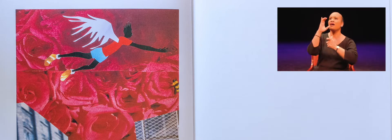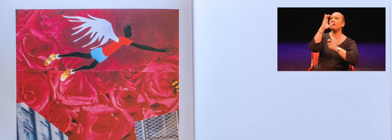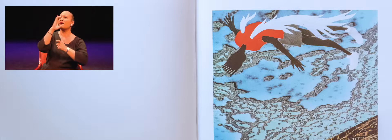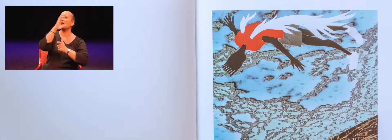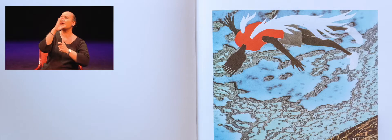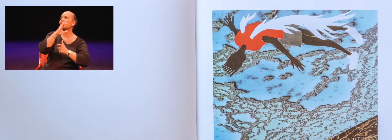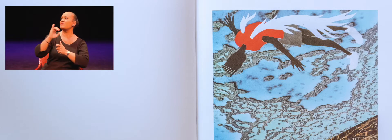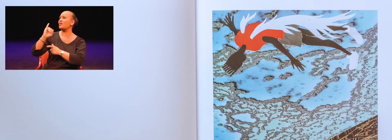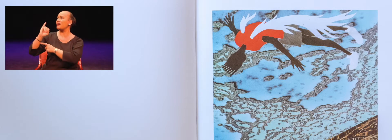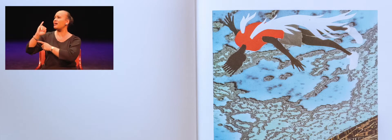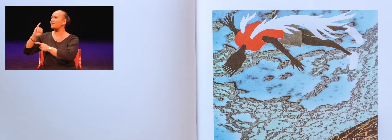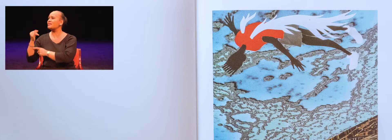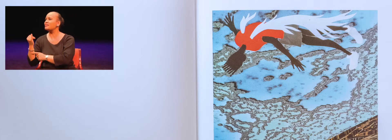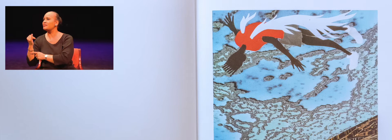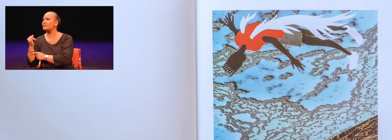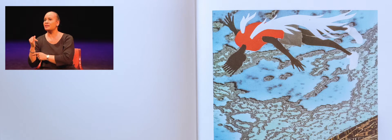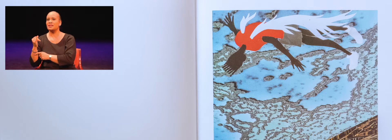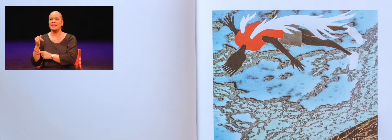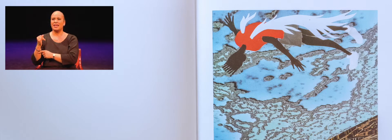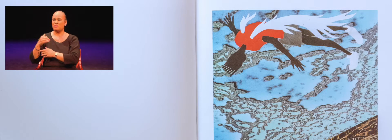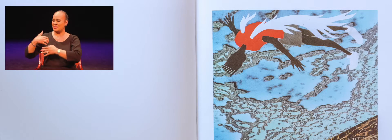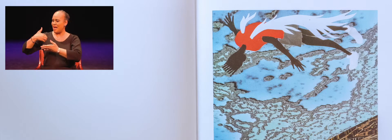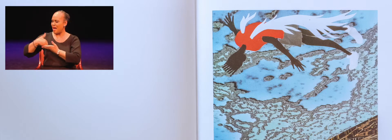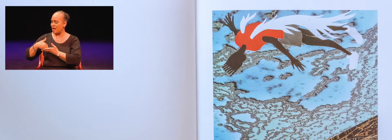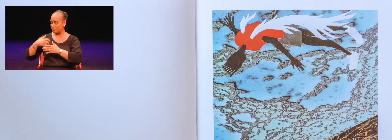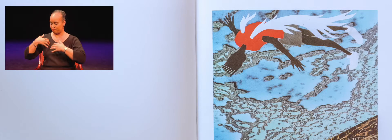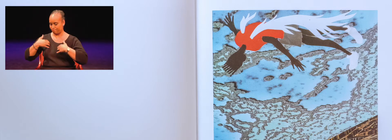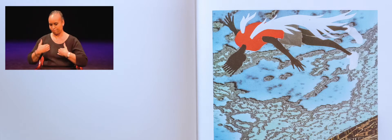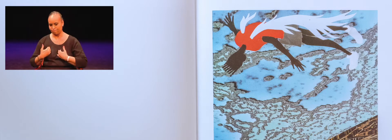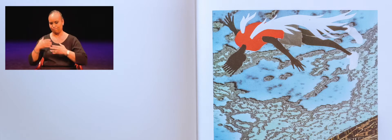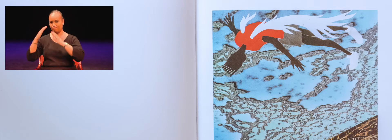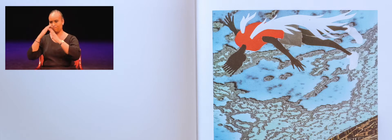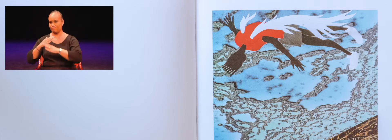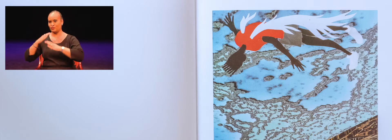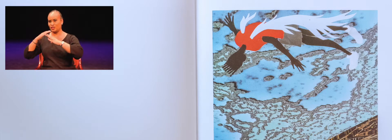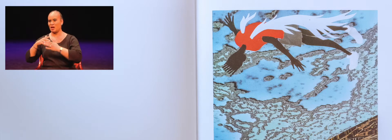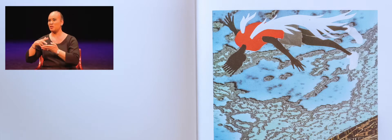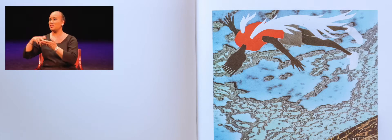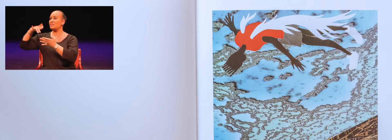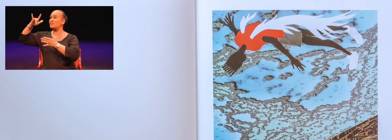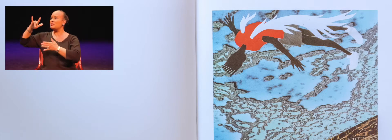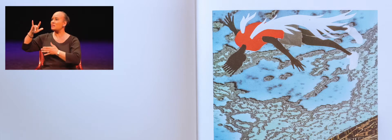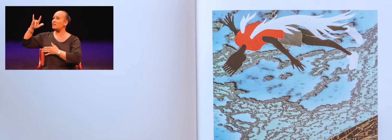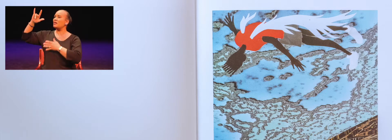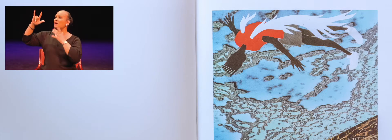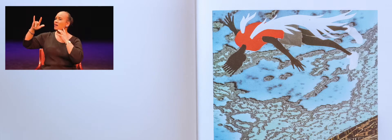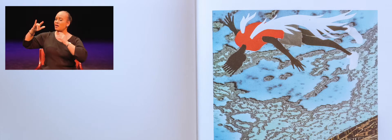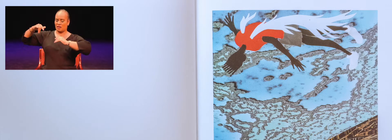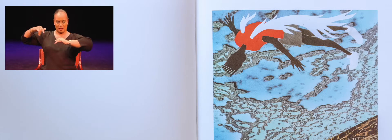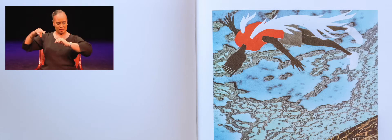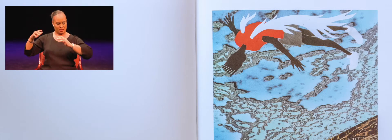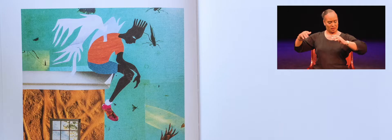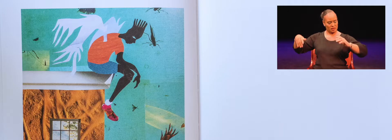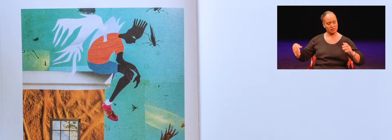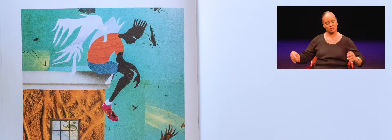Iris. He struggled to stay in the air. His wings drooped and his head hung